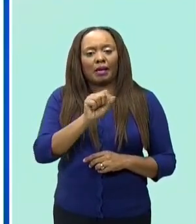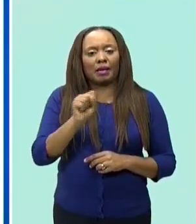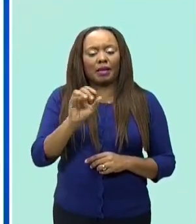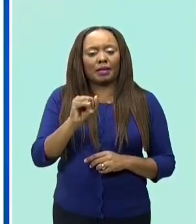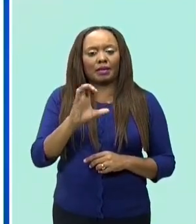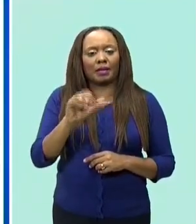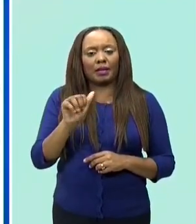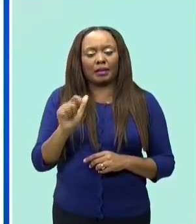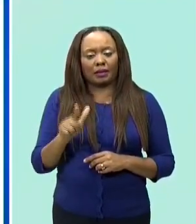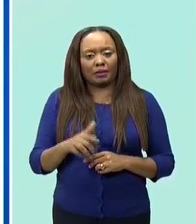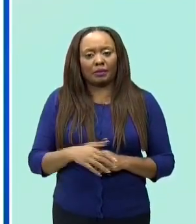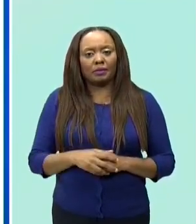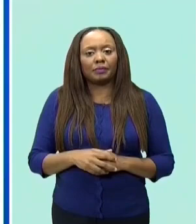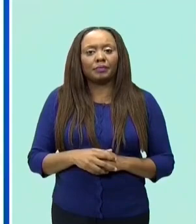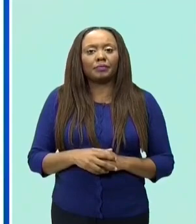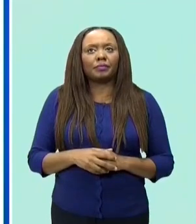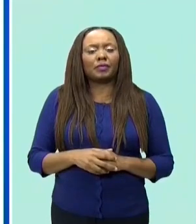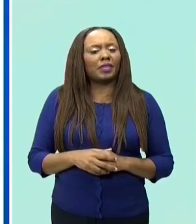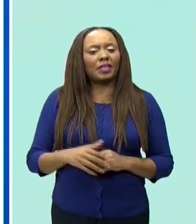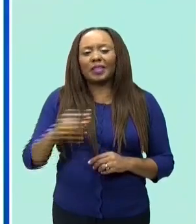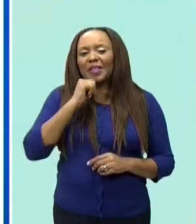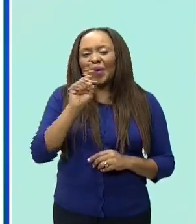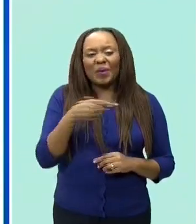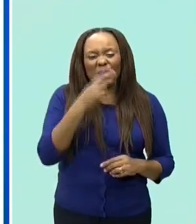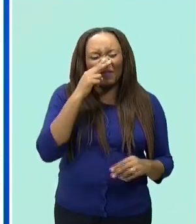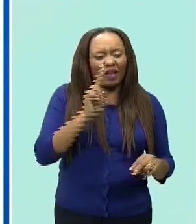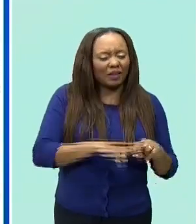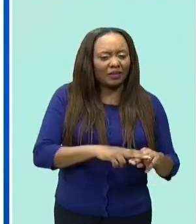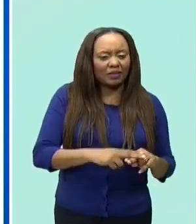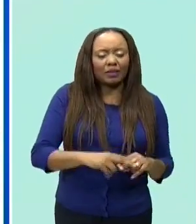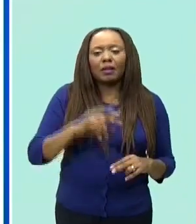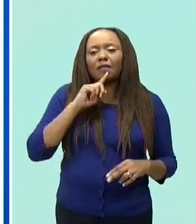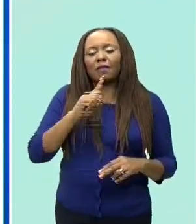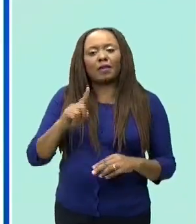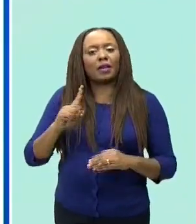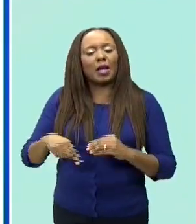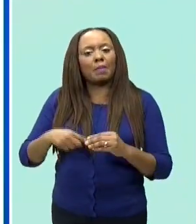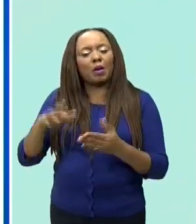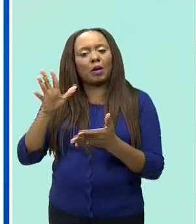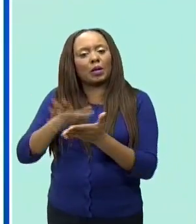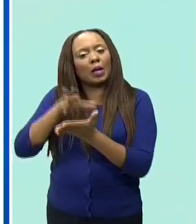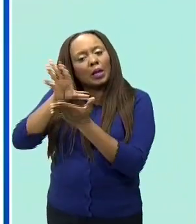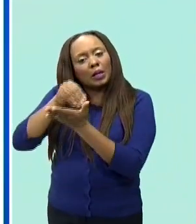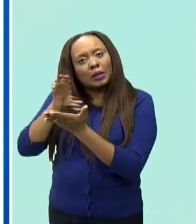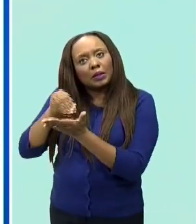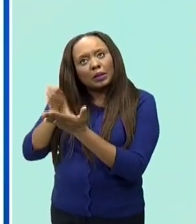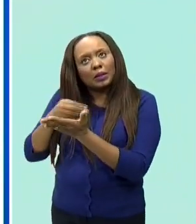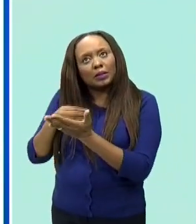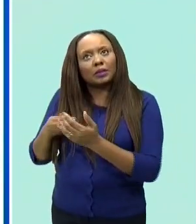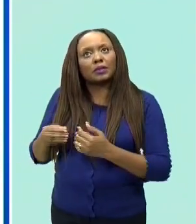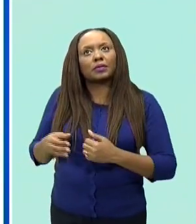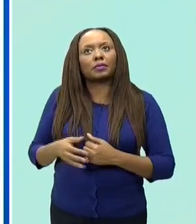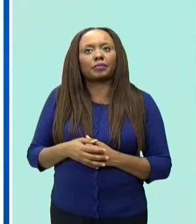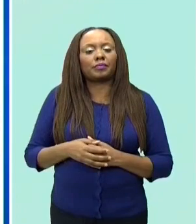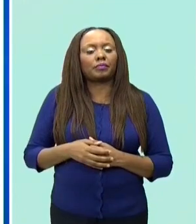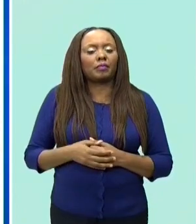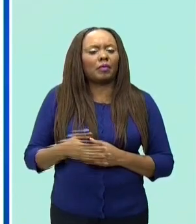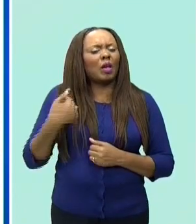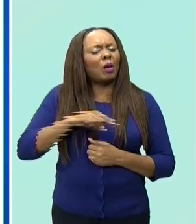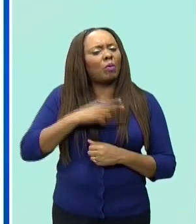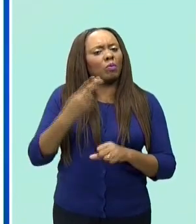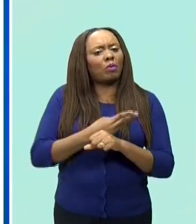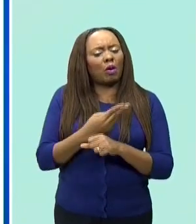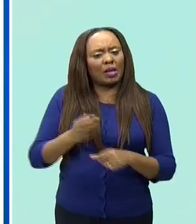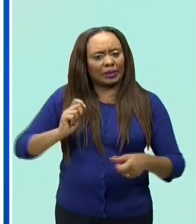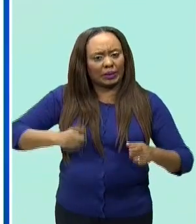For them, this is more than just fun. It's an academic exercise as well. We use the steel pan as our main instrument because